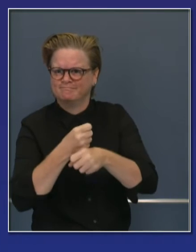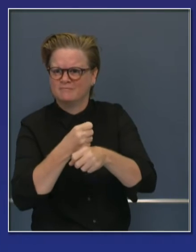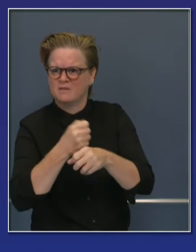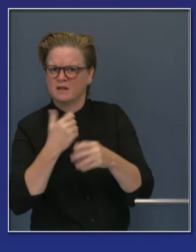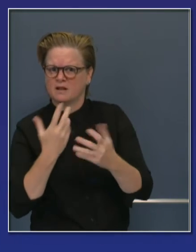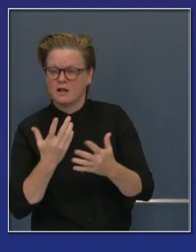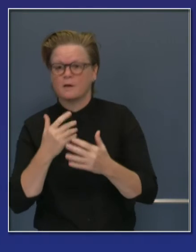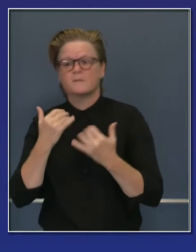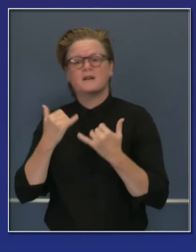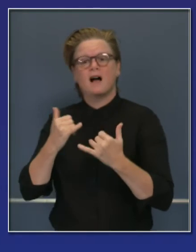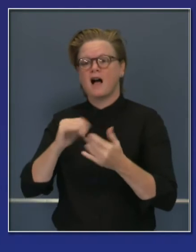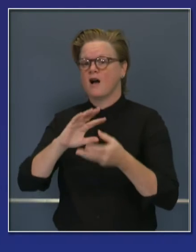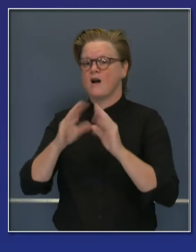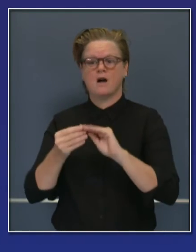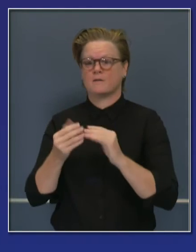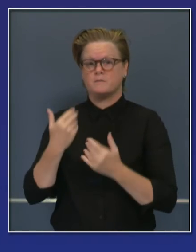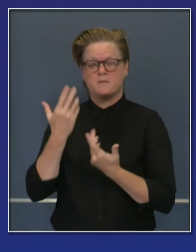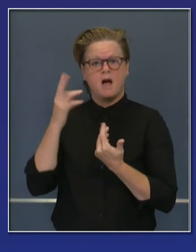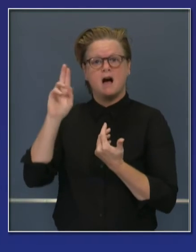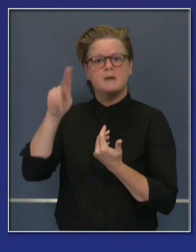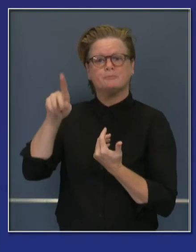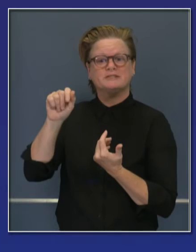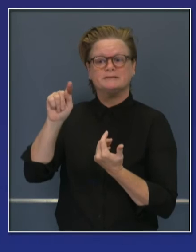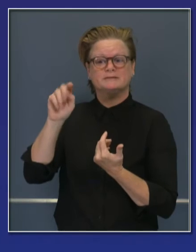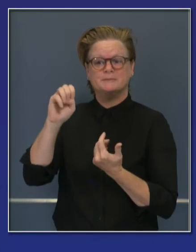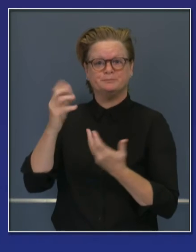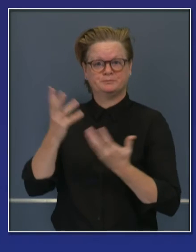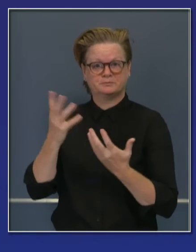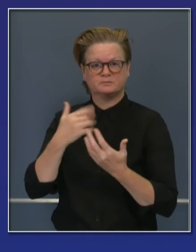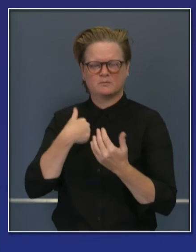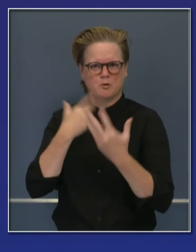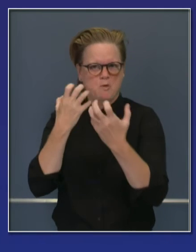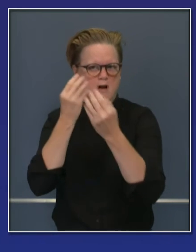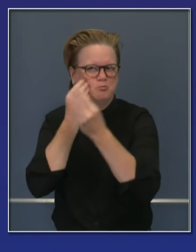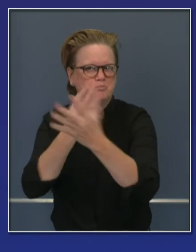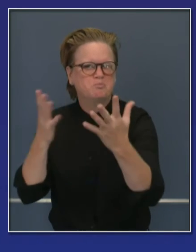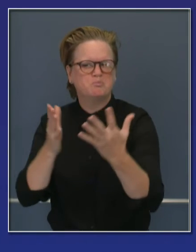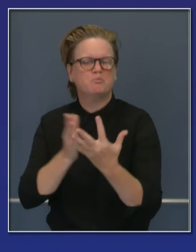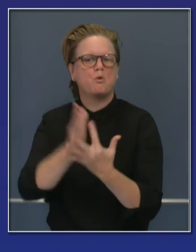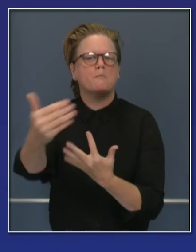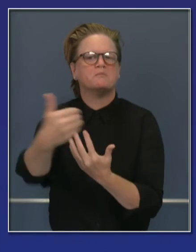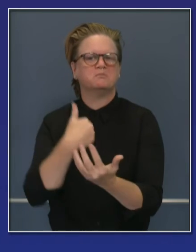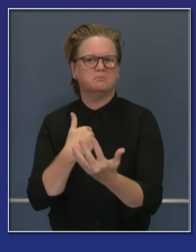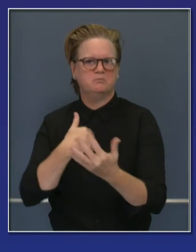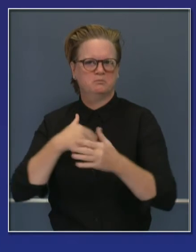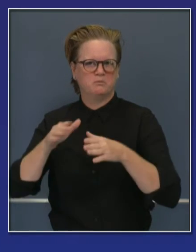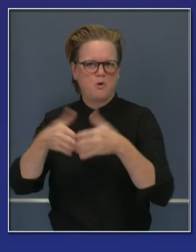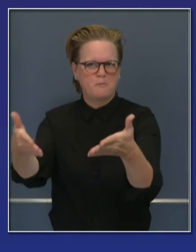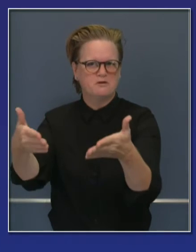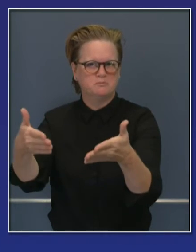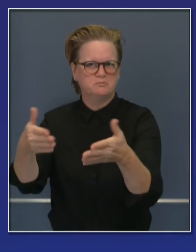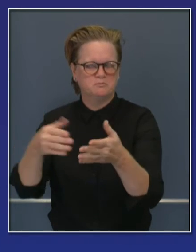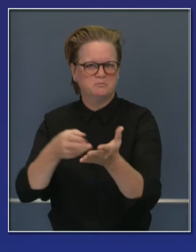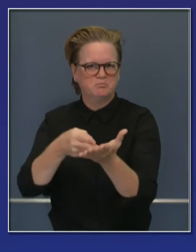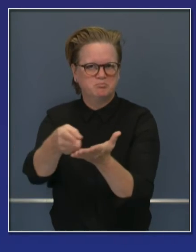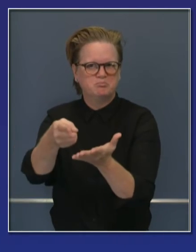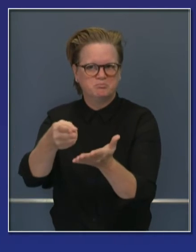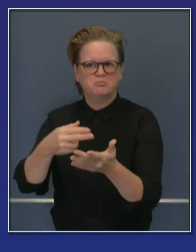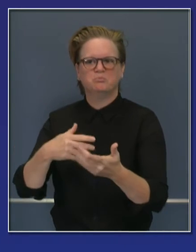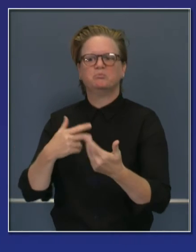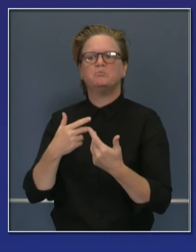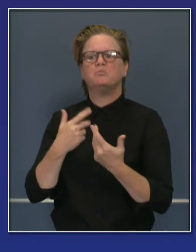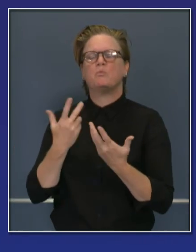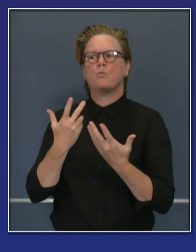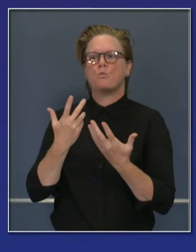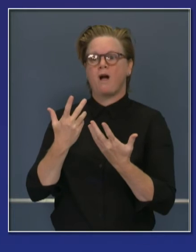wanted to disclose and provide more information, basically take the veil off of some of the work that we have been